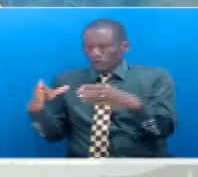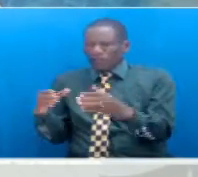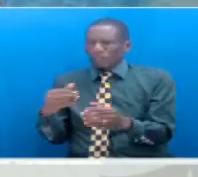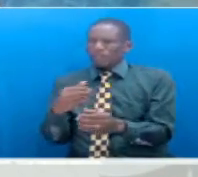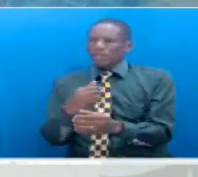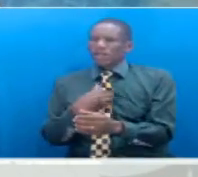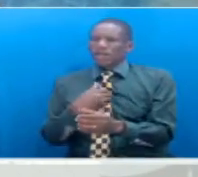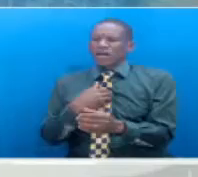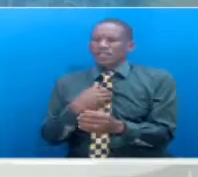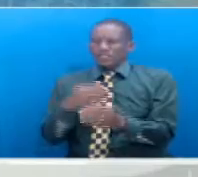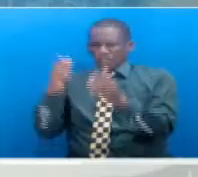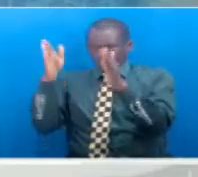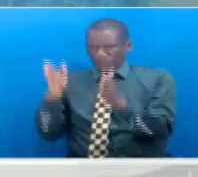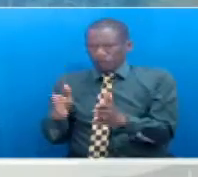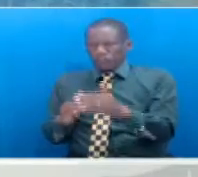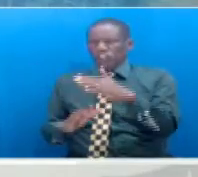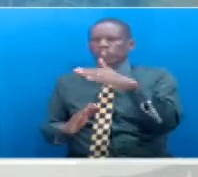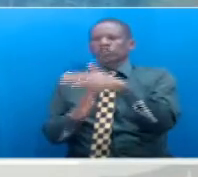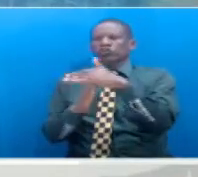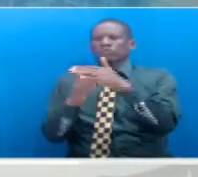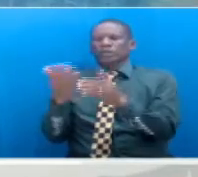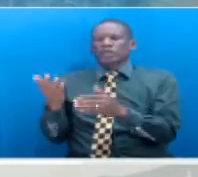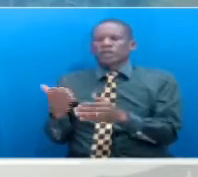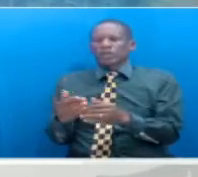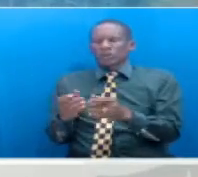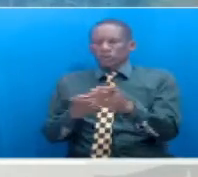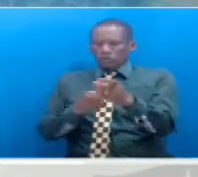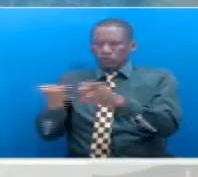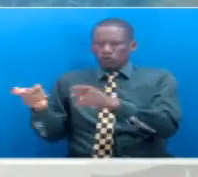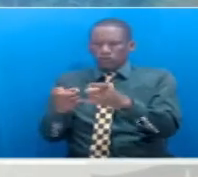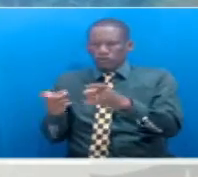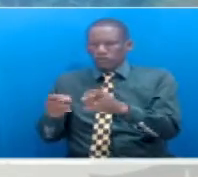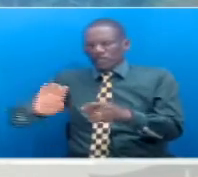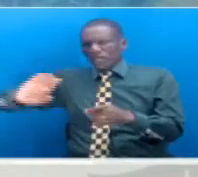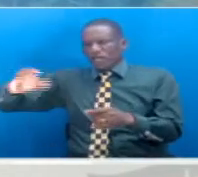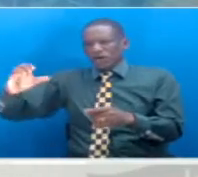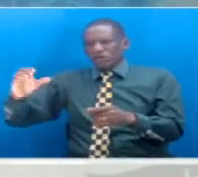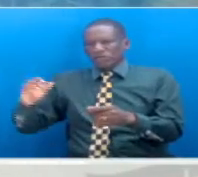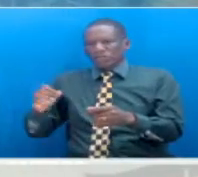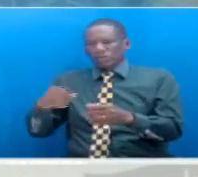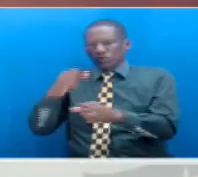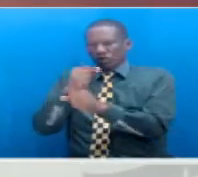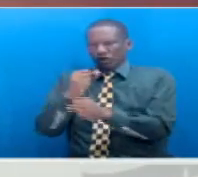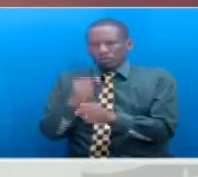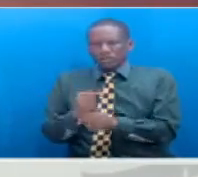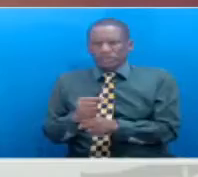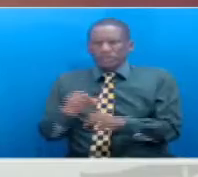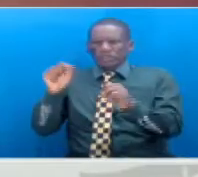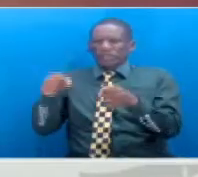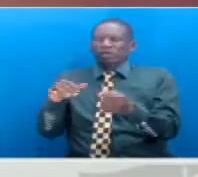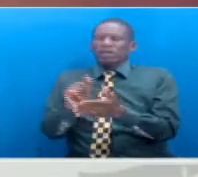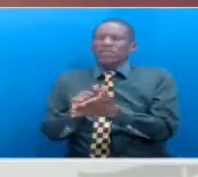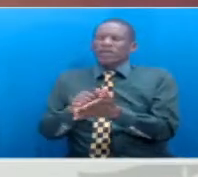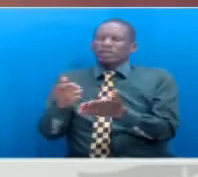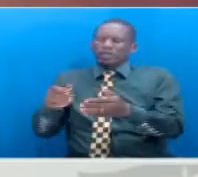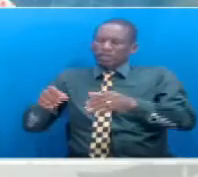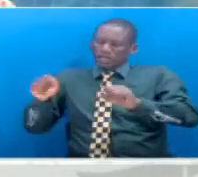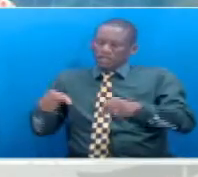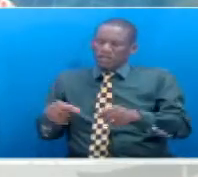has somebody at the top running a county operations. Okay. And I